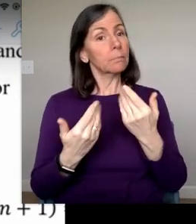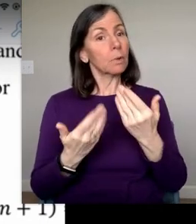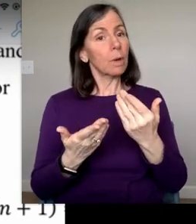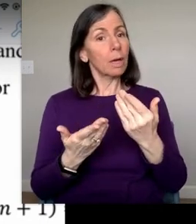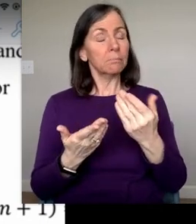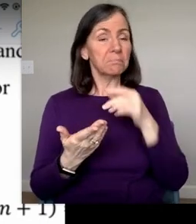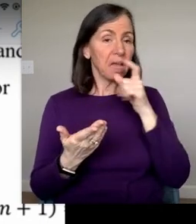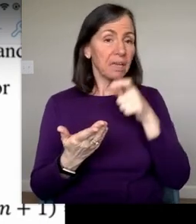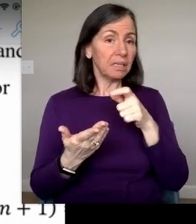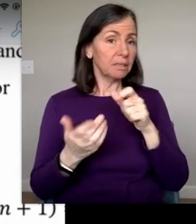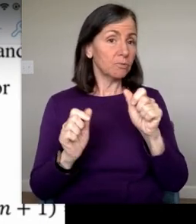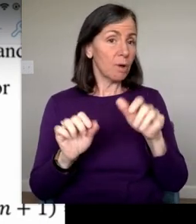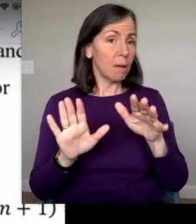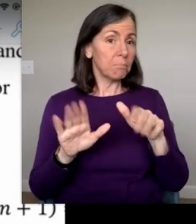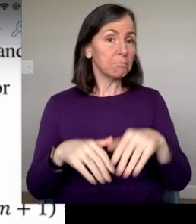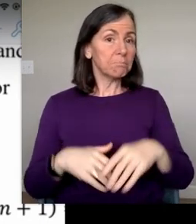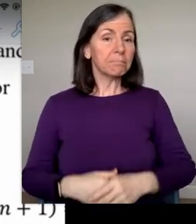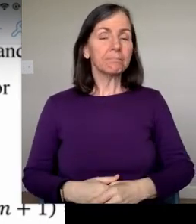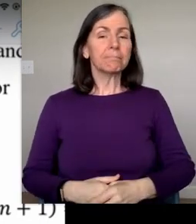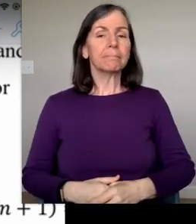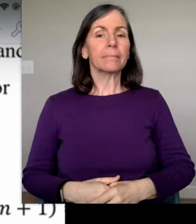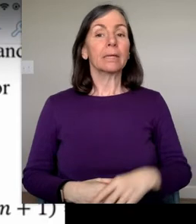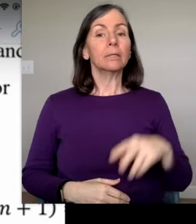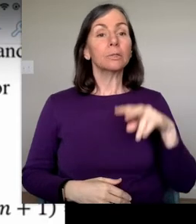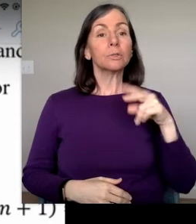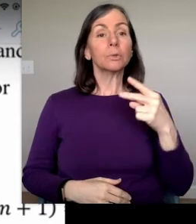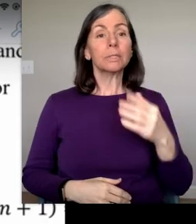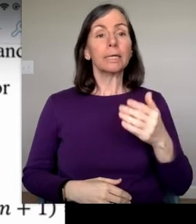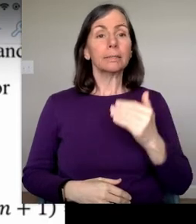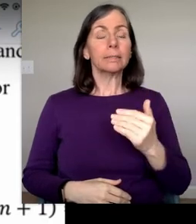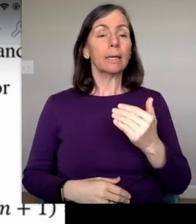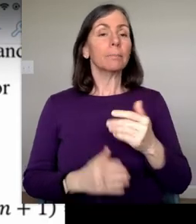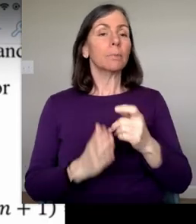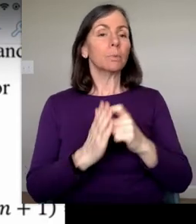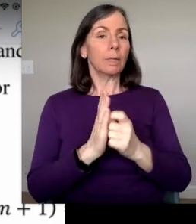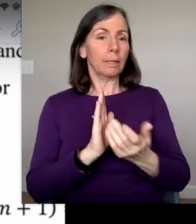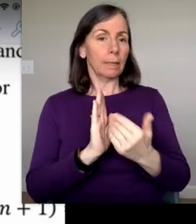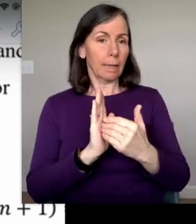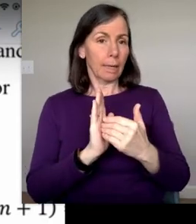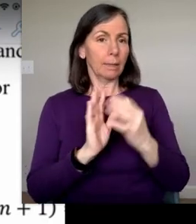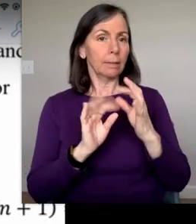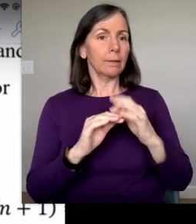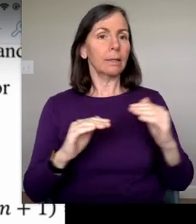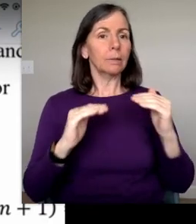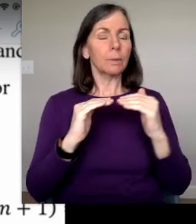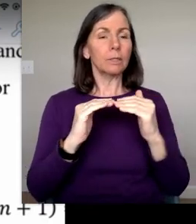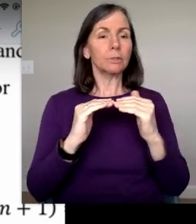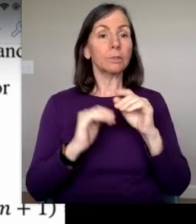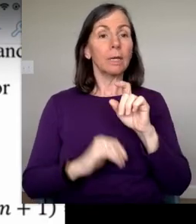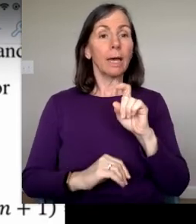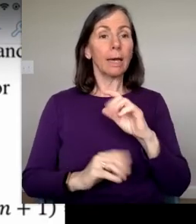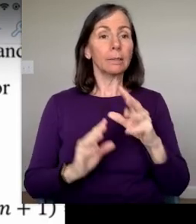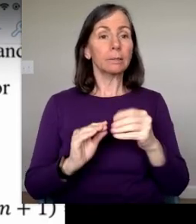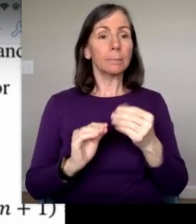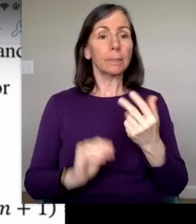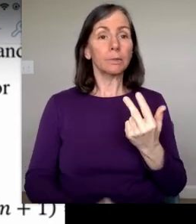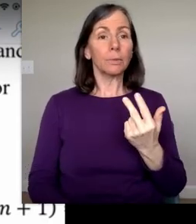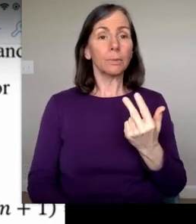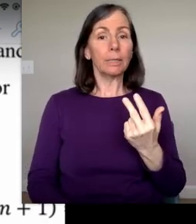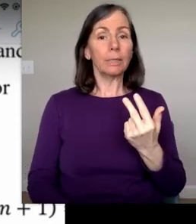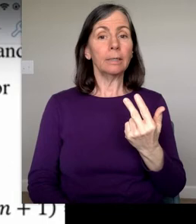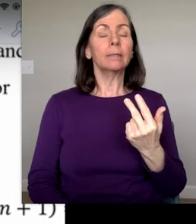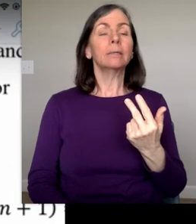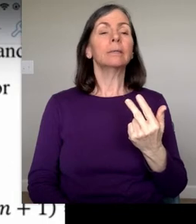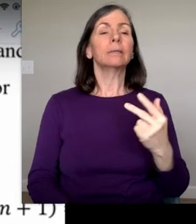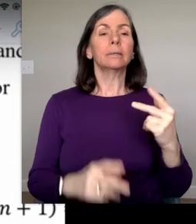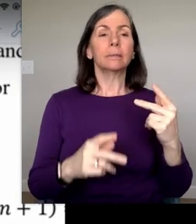So for step 2, we've rewritten our equation as x plus 3 times x